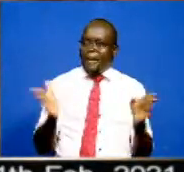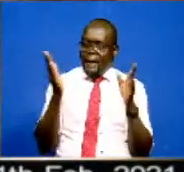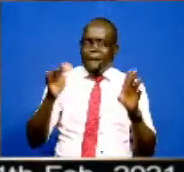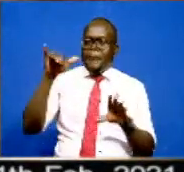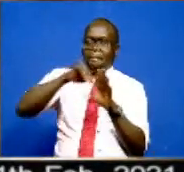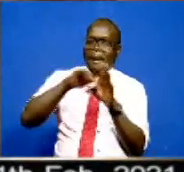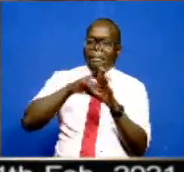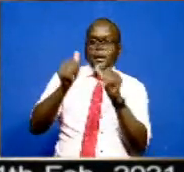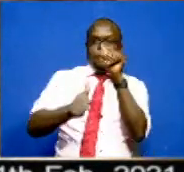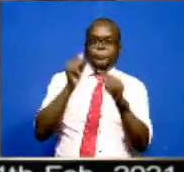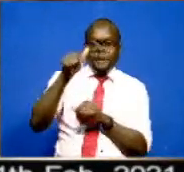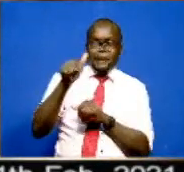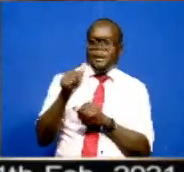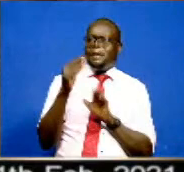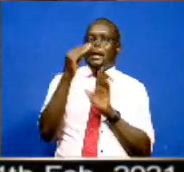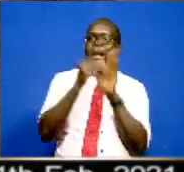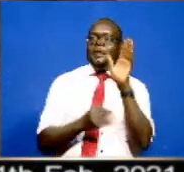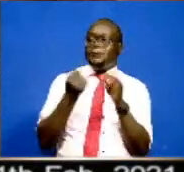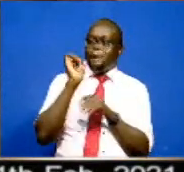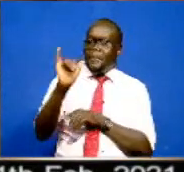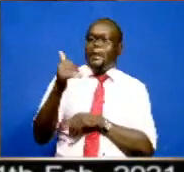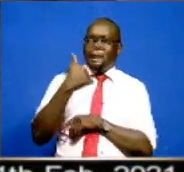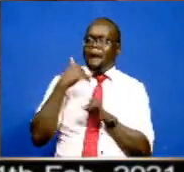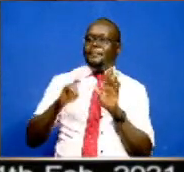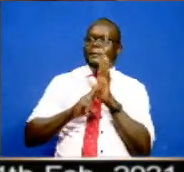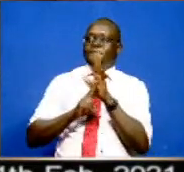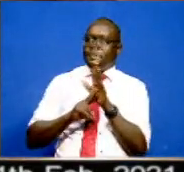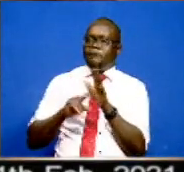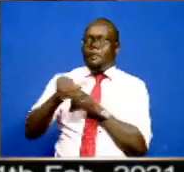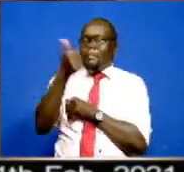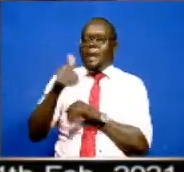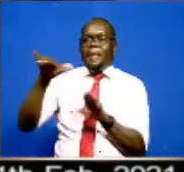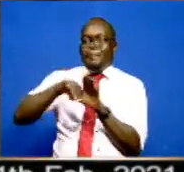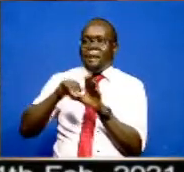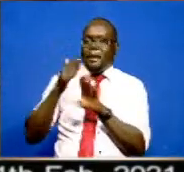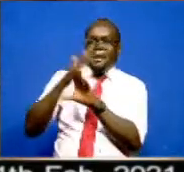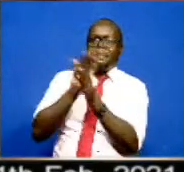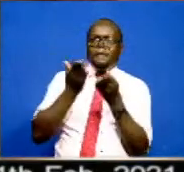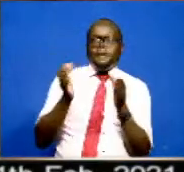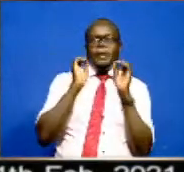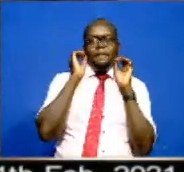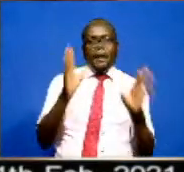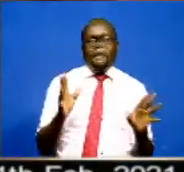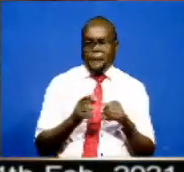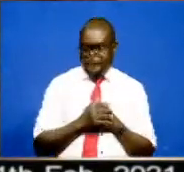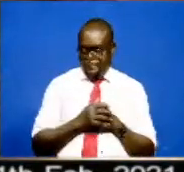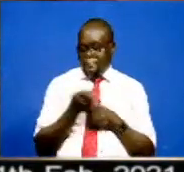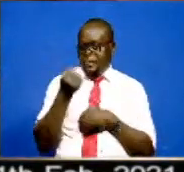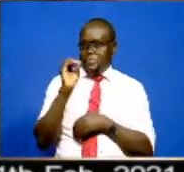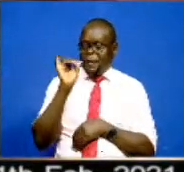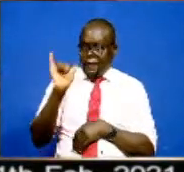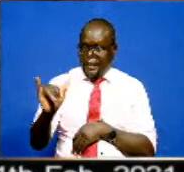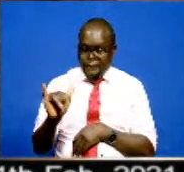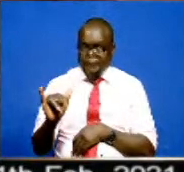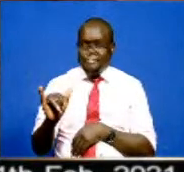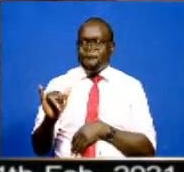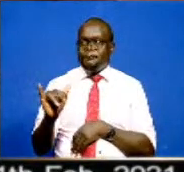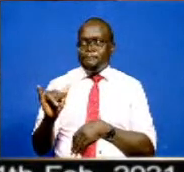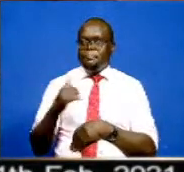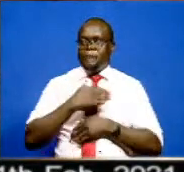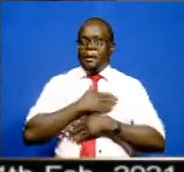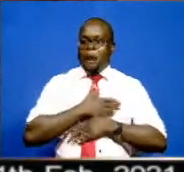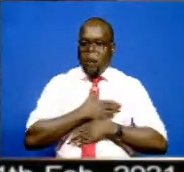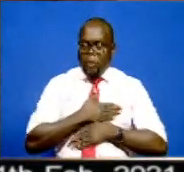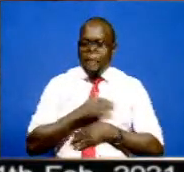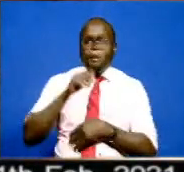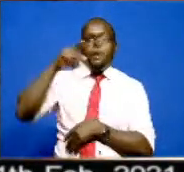this list, so that we have representation from other members who have not served in this committee, Mr. Speaker, so that Honorable